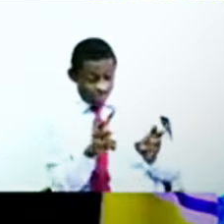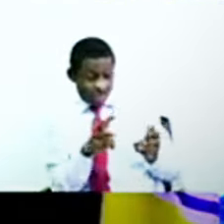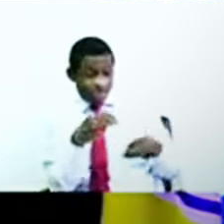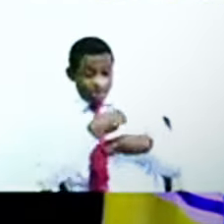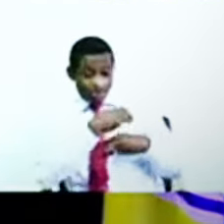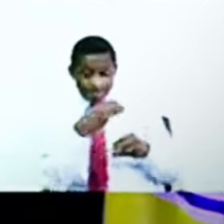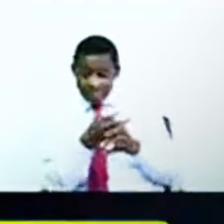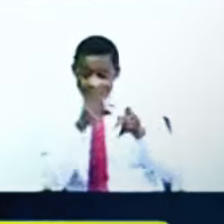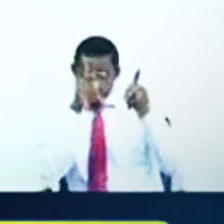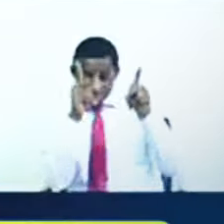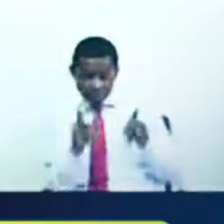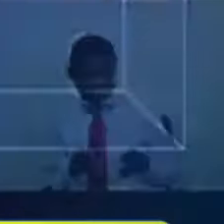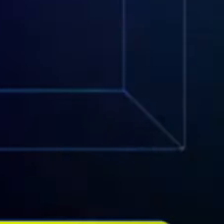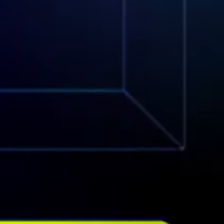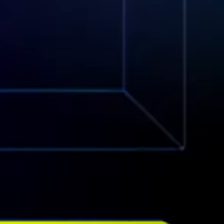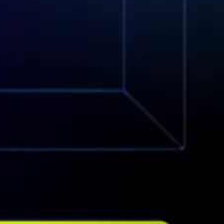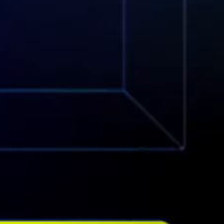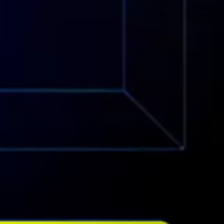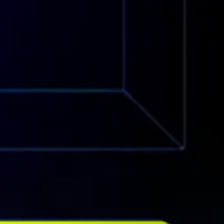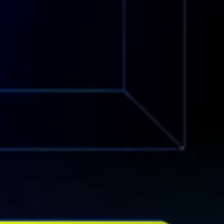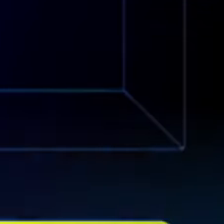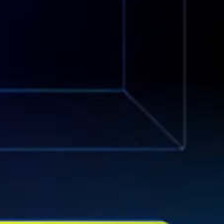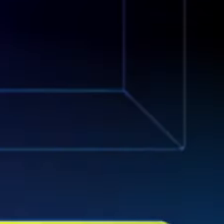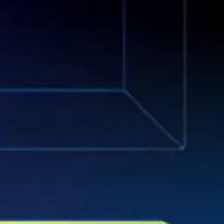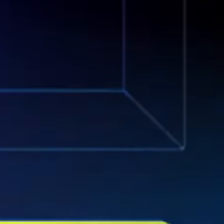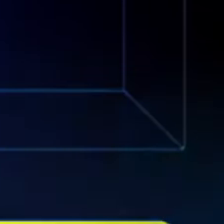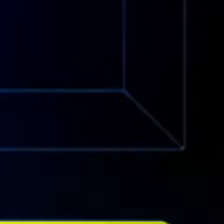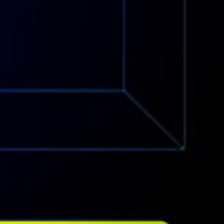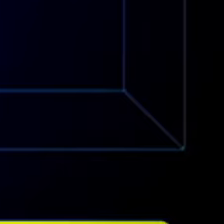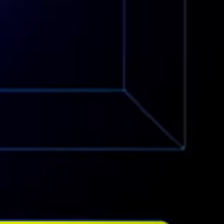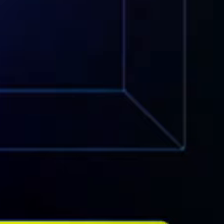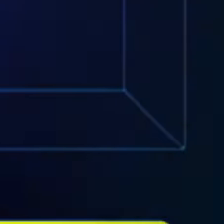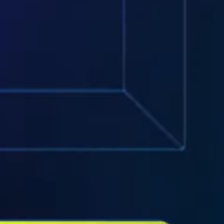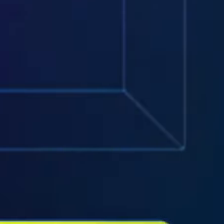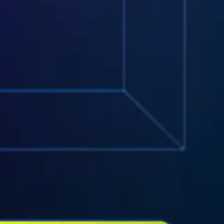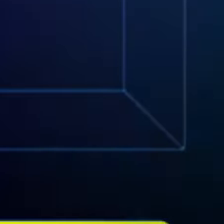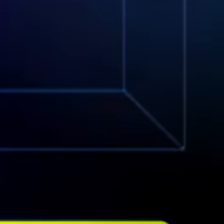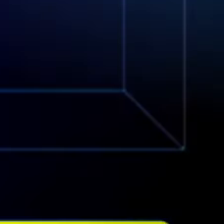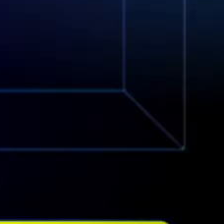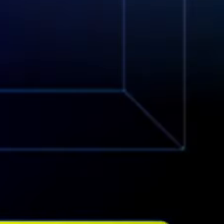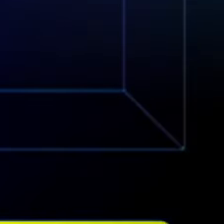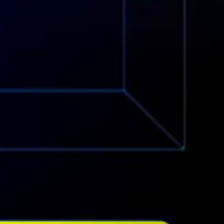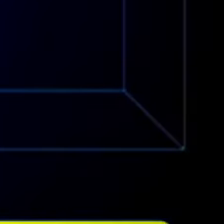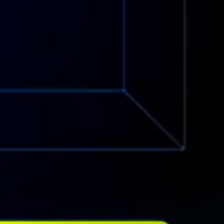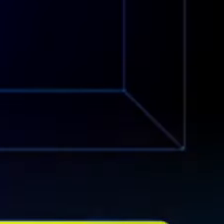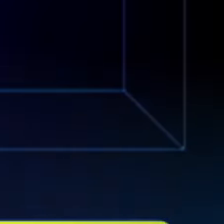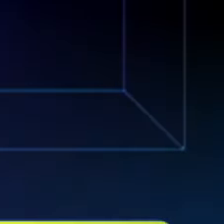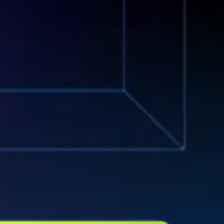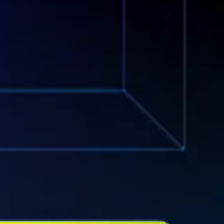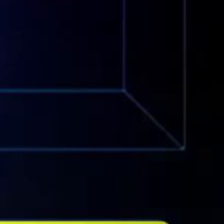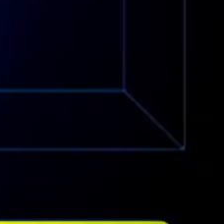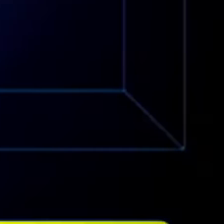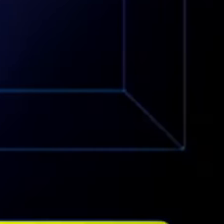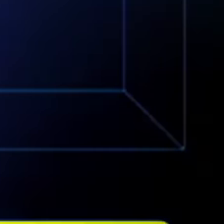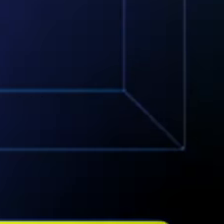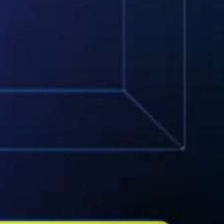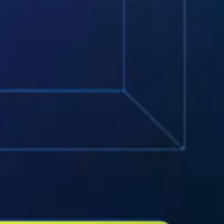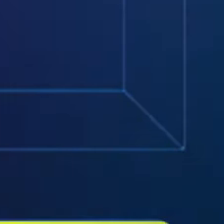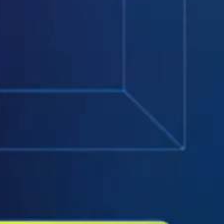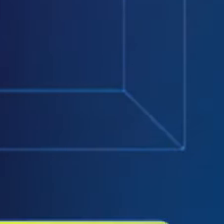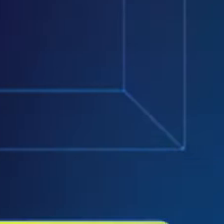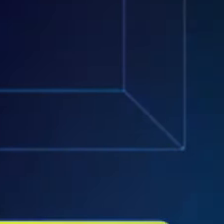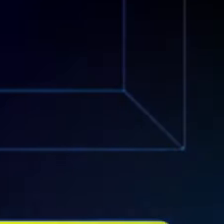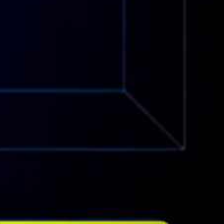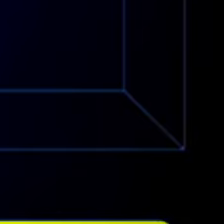insecurity in the new believer, and it paralyzes his will for fully